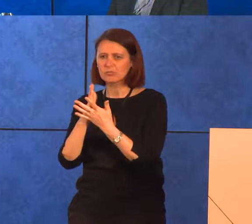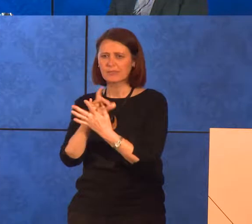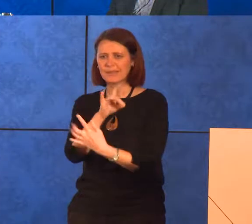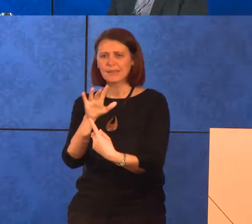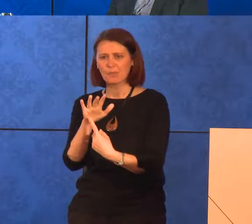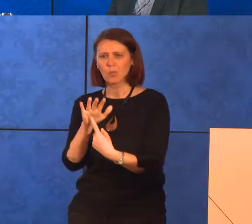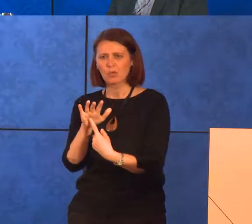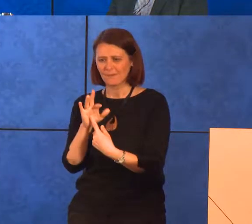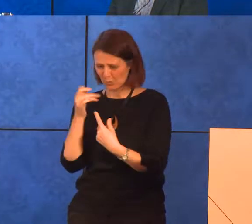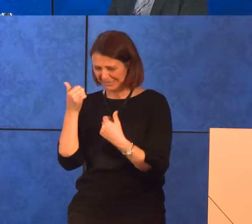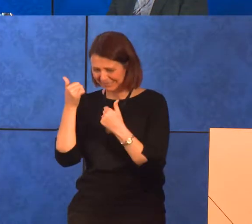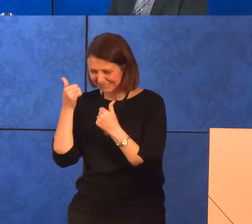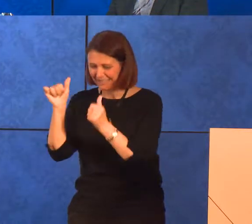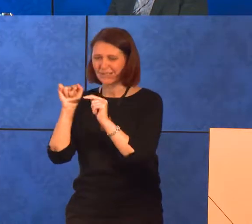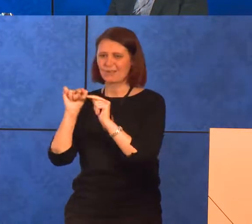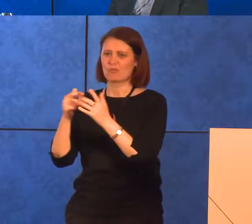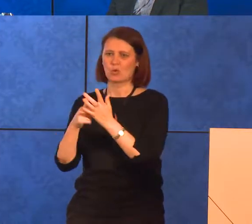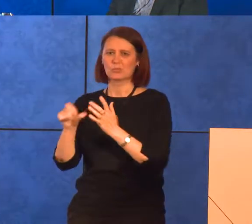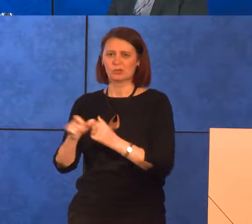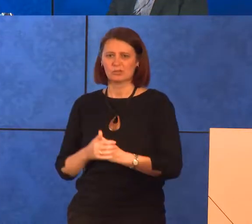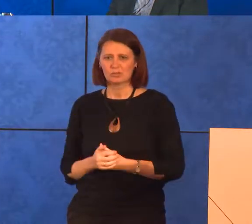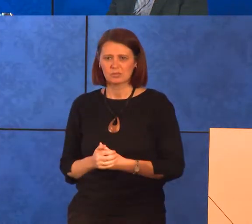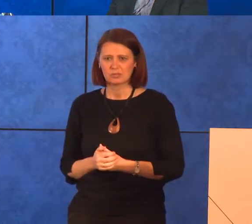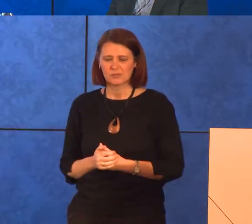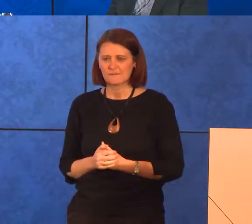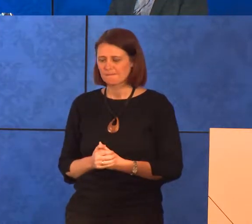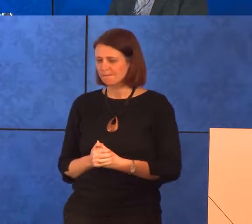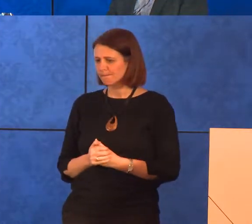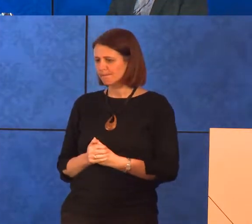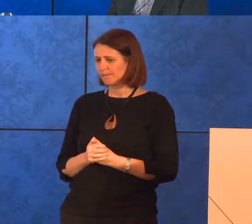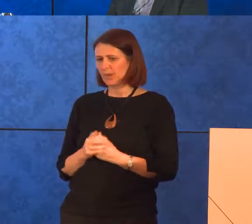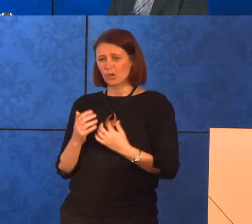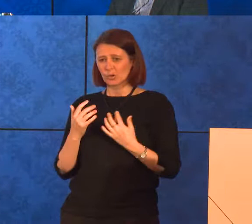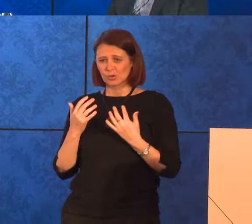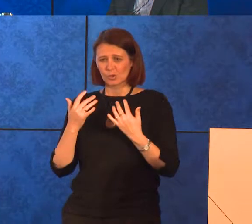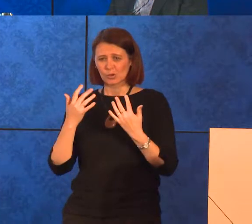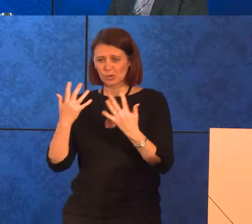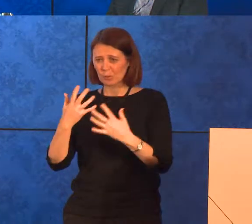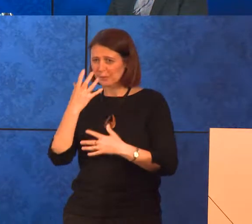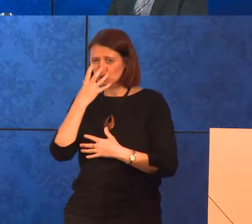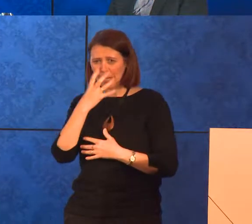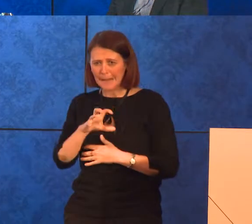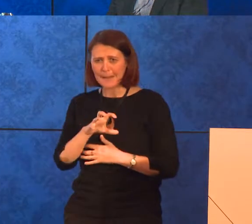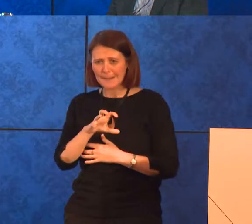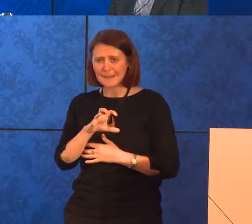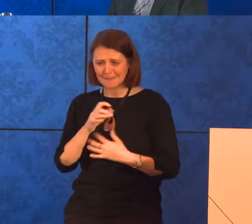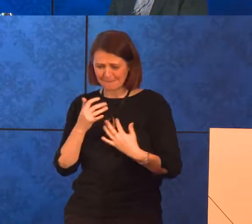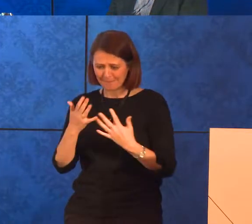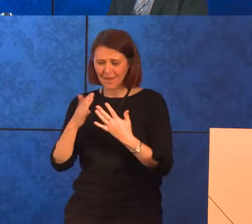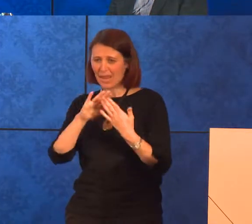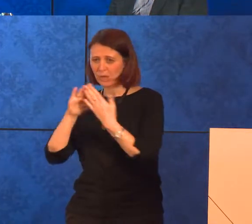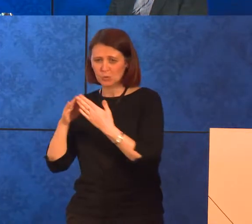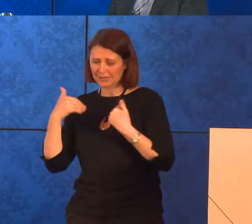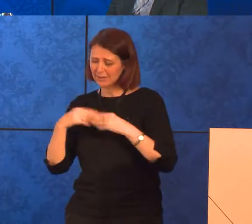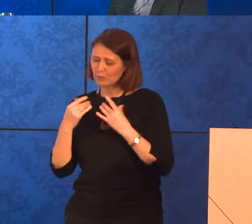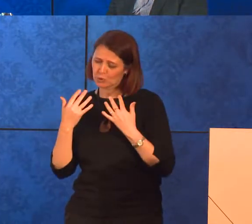to the success of that Royal Commission. And I think, there's so much shame. There's so much shame. Our community lives with so